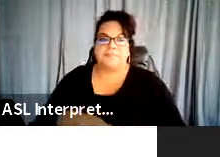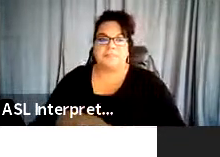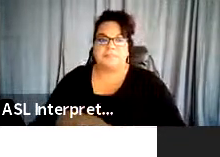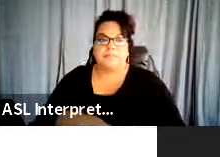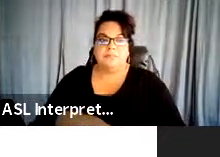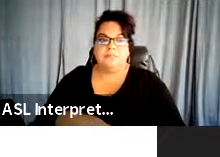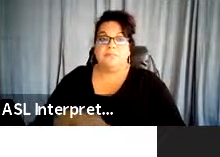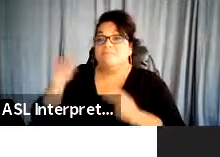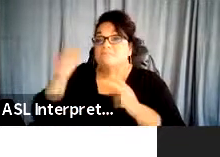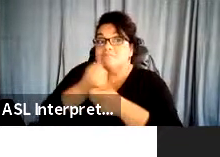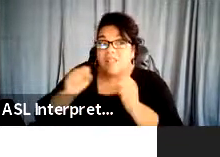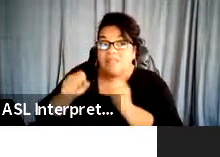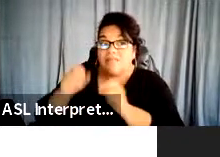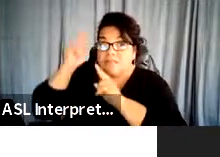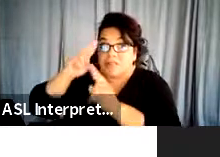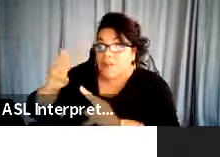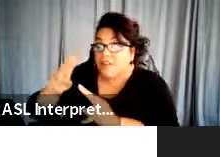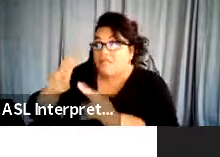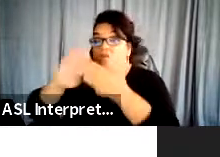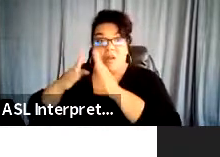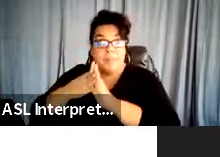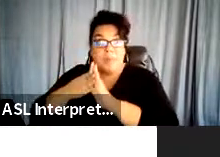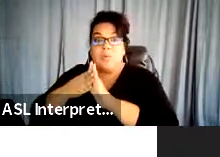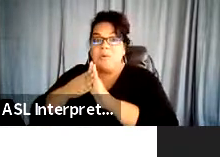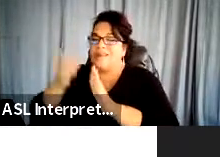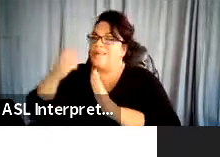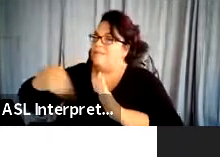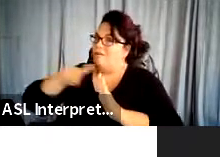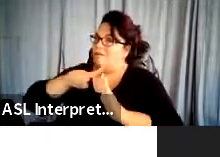respectful community is everyone's responsibility.